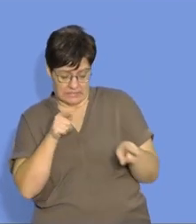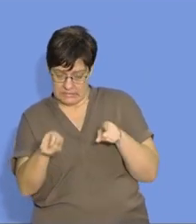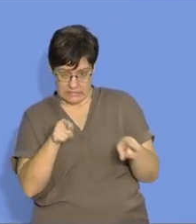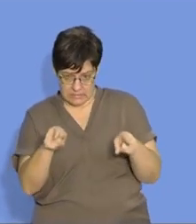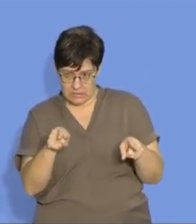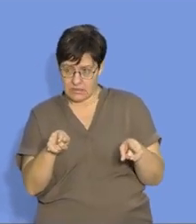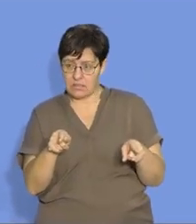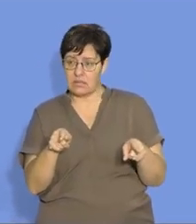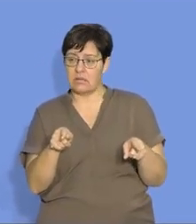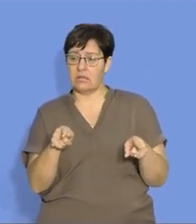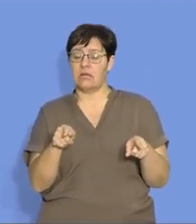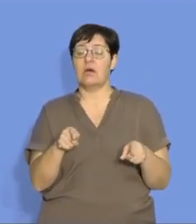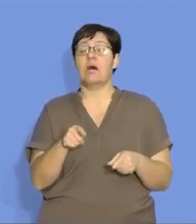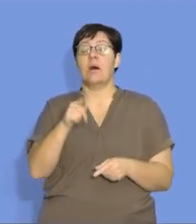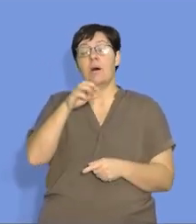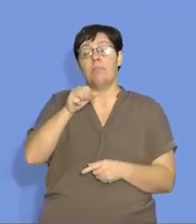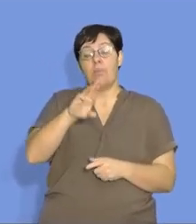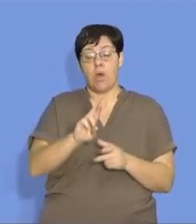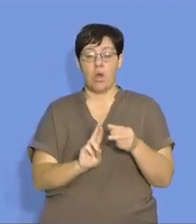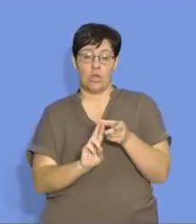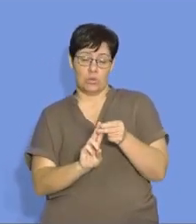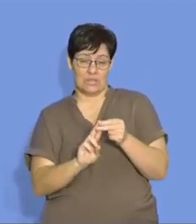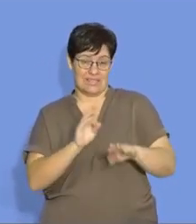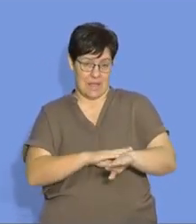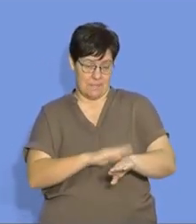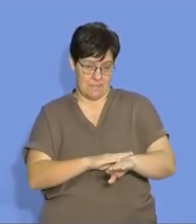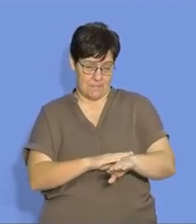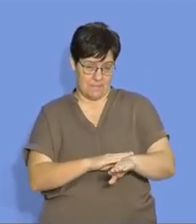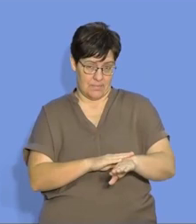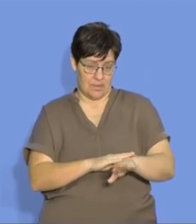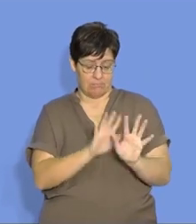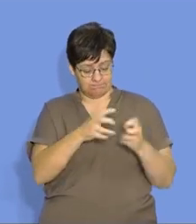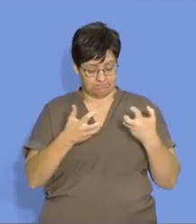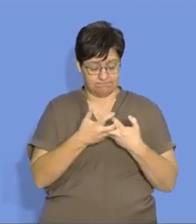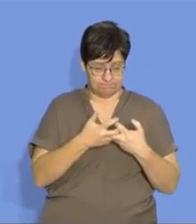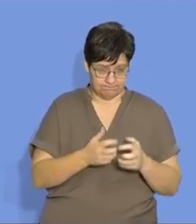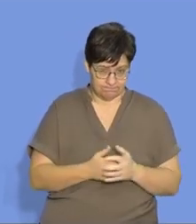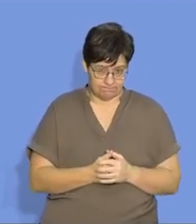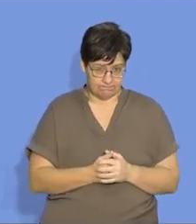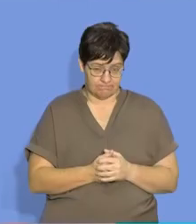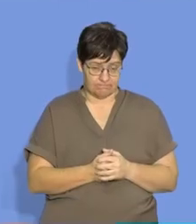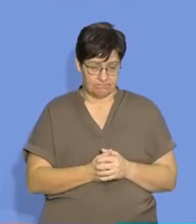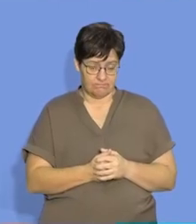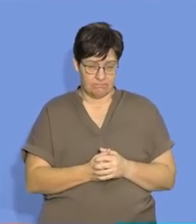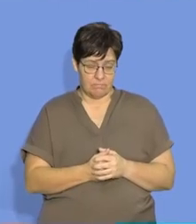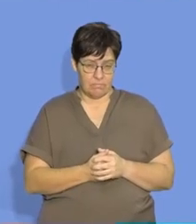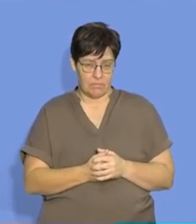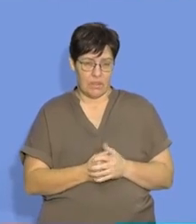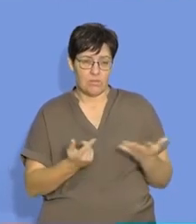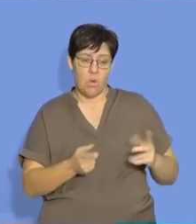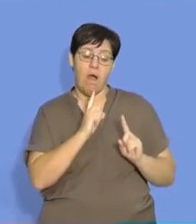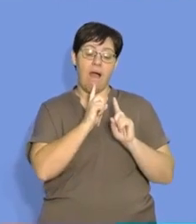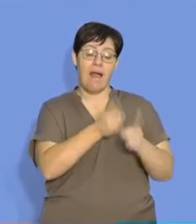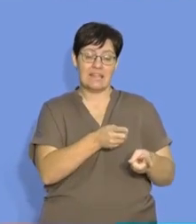what's important is you must know that that rate must be per unit time. So whenever you